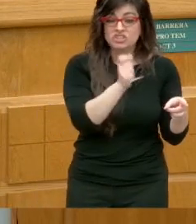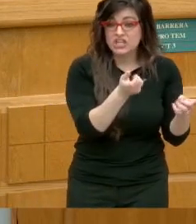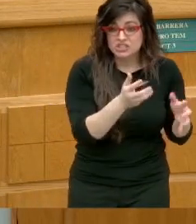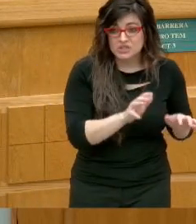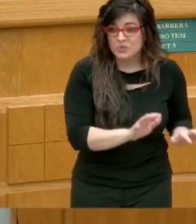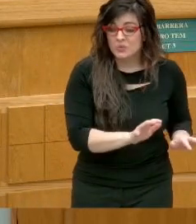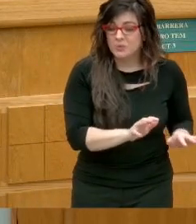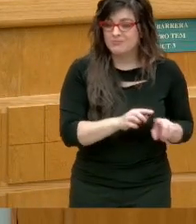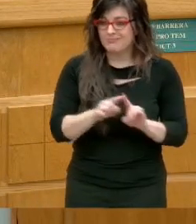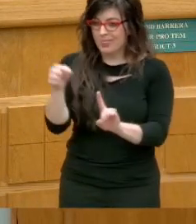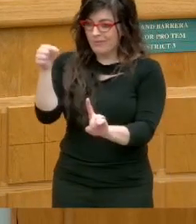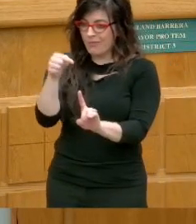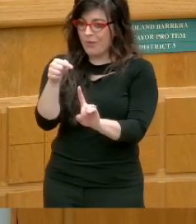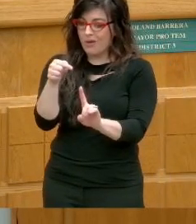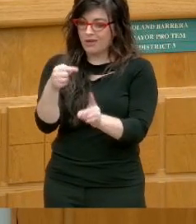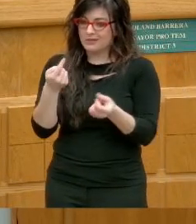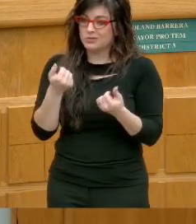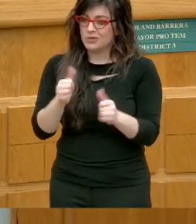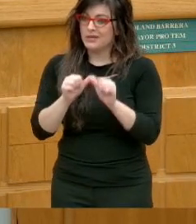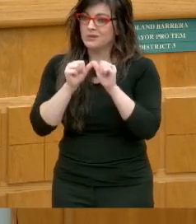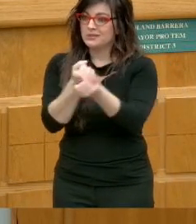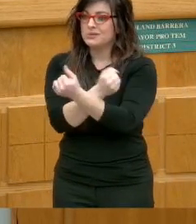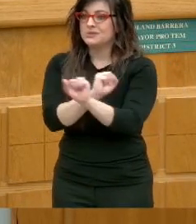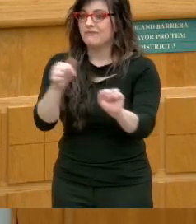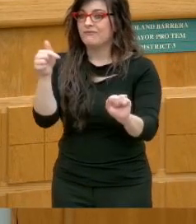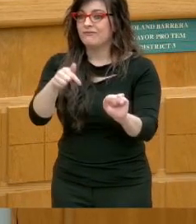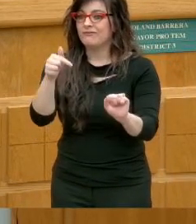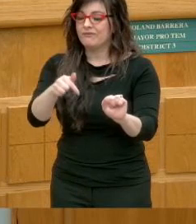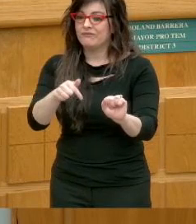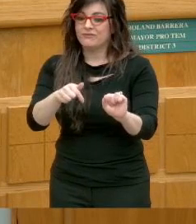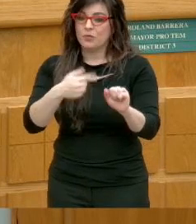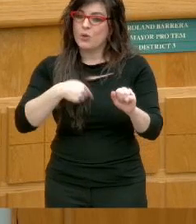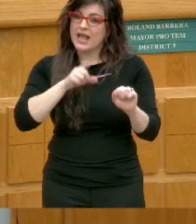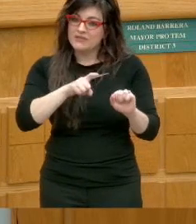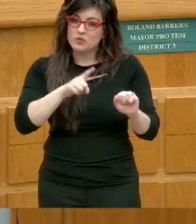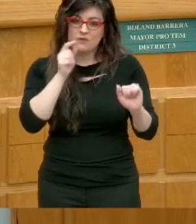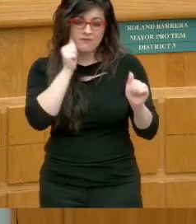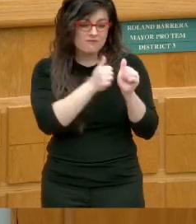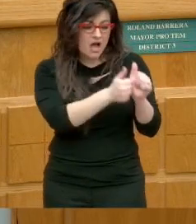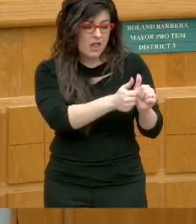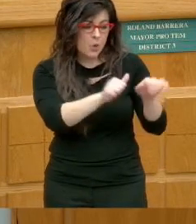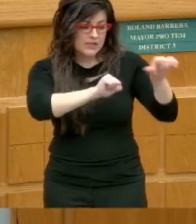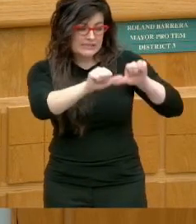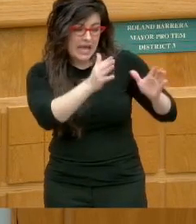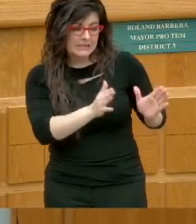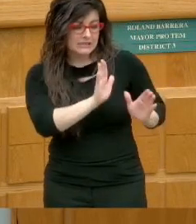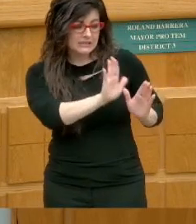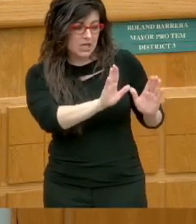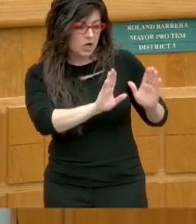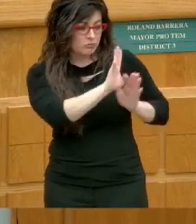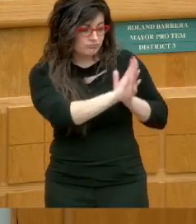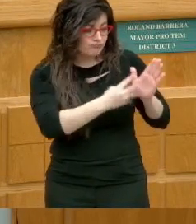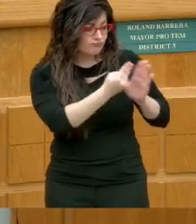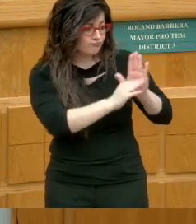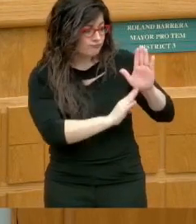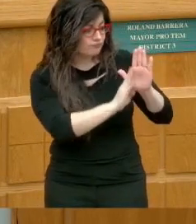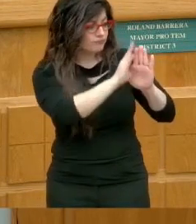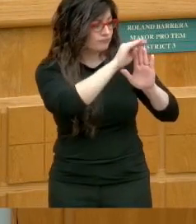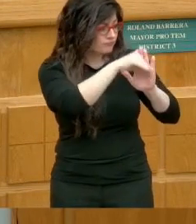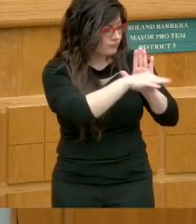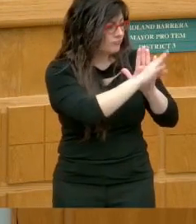and safety is what's driving us, and the numbers and the scientists and the doctors and the professionals will be giving us advice. But right